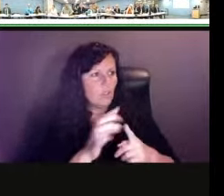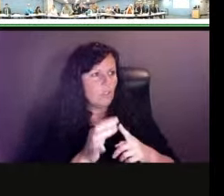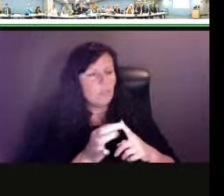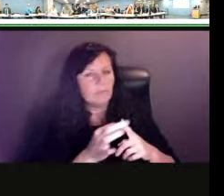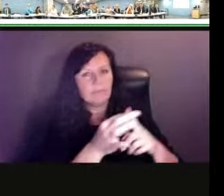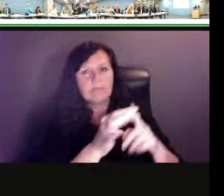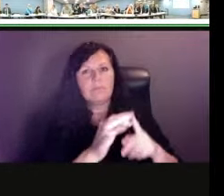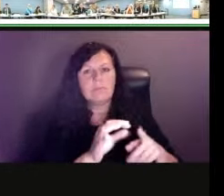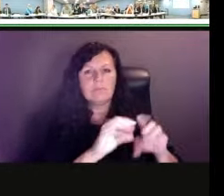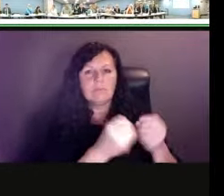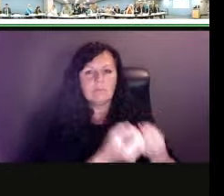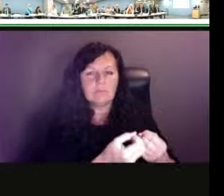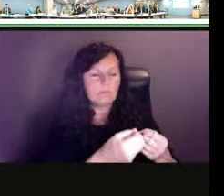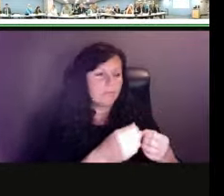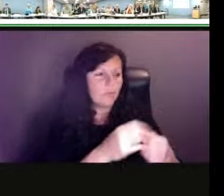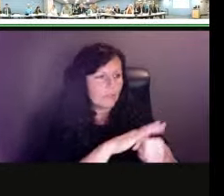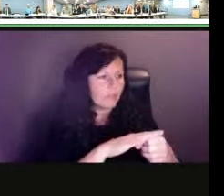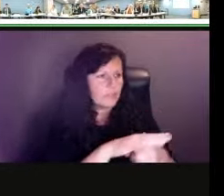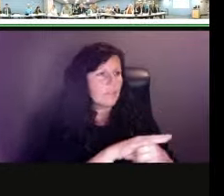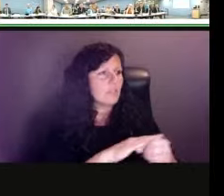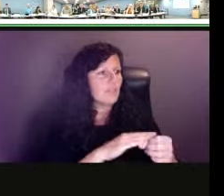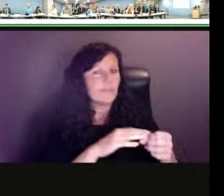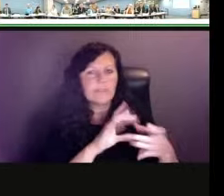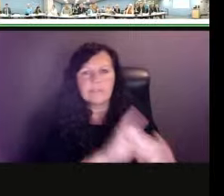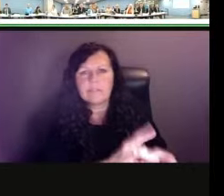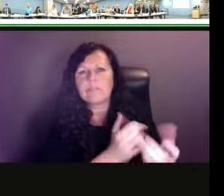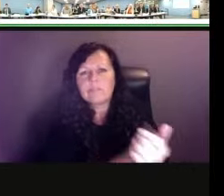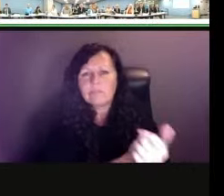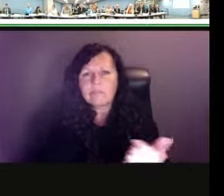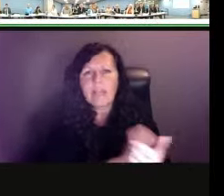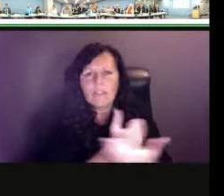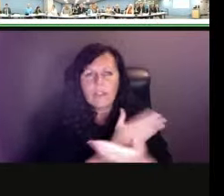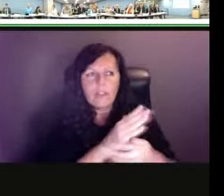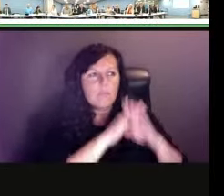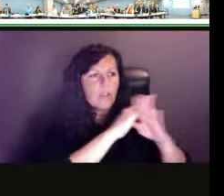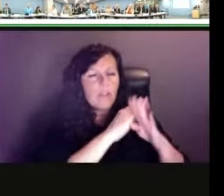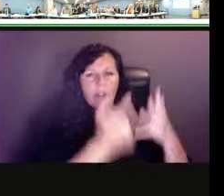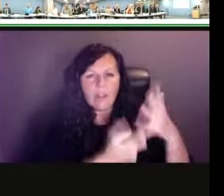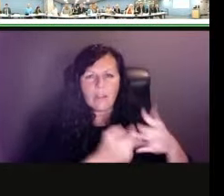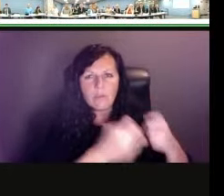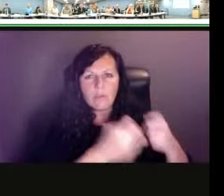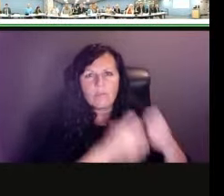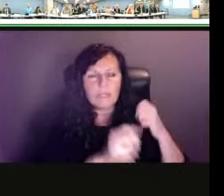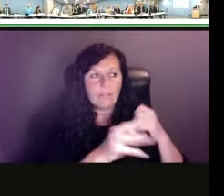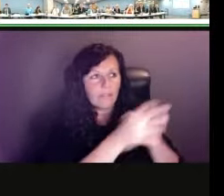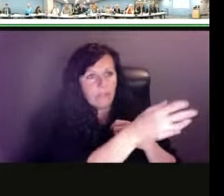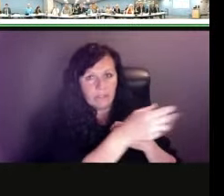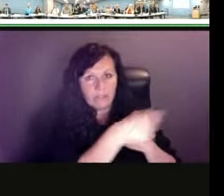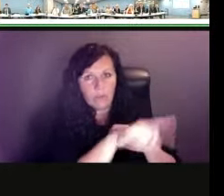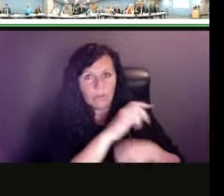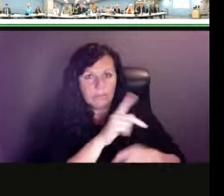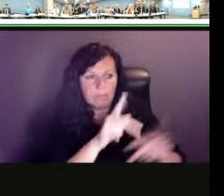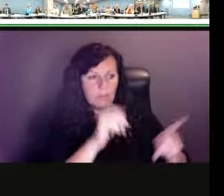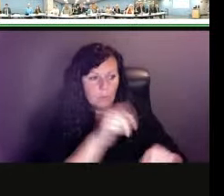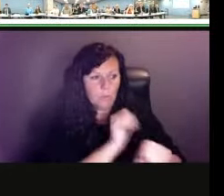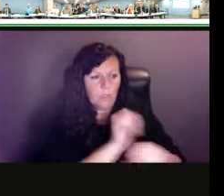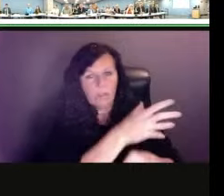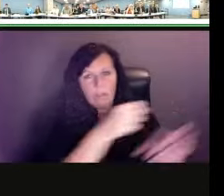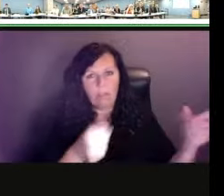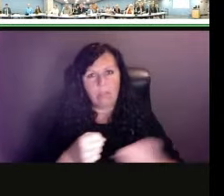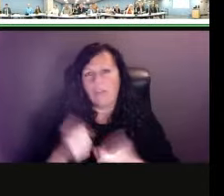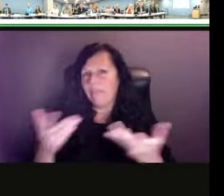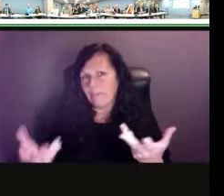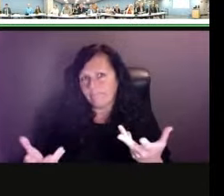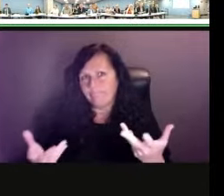that area within the city as far as proactive work. I can tell you we have approximately 26 cardiac